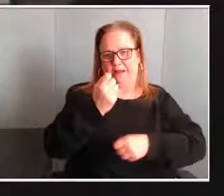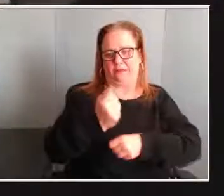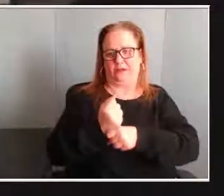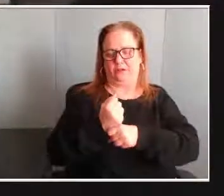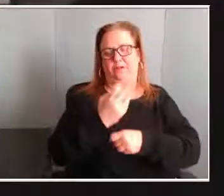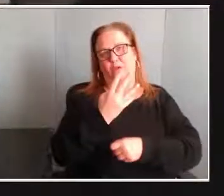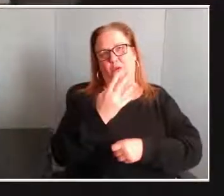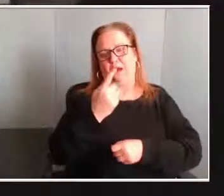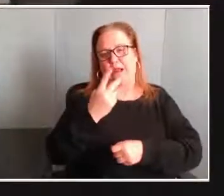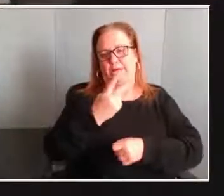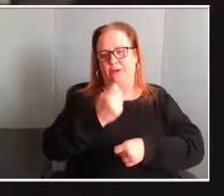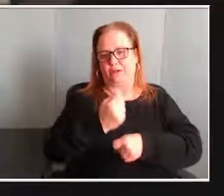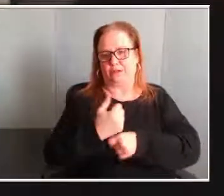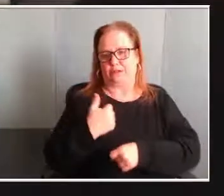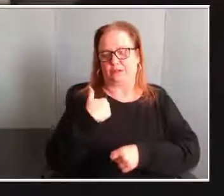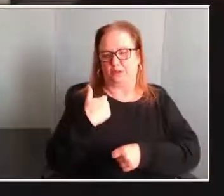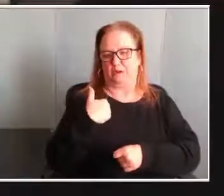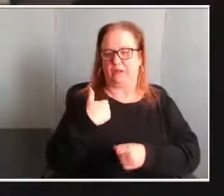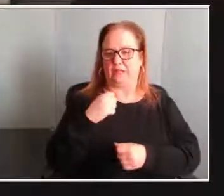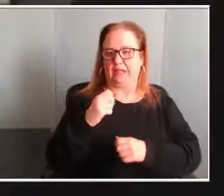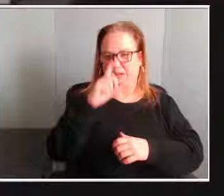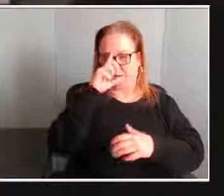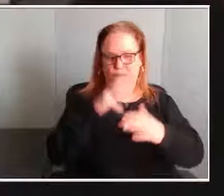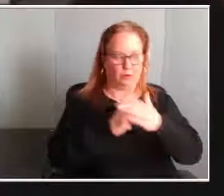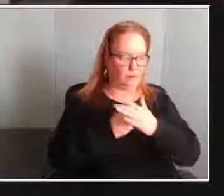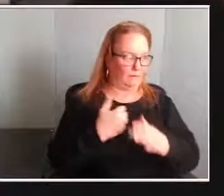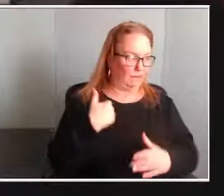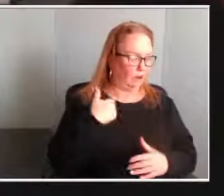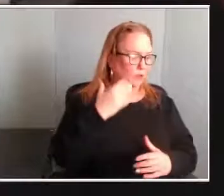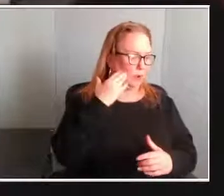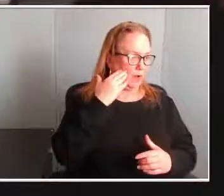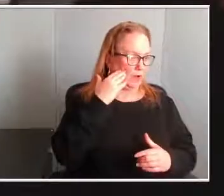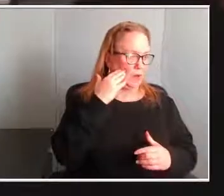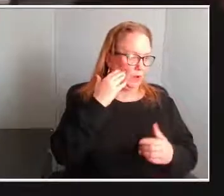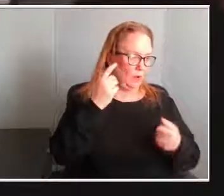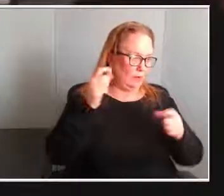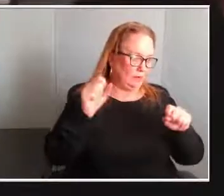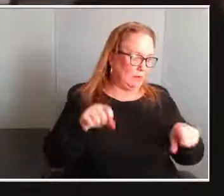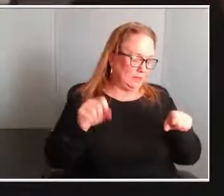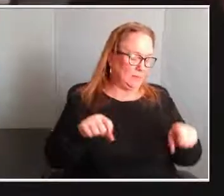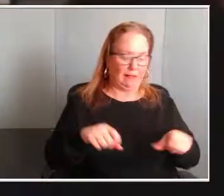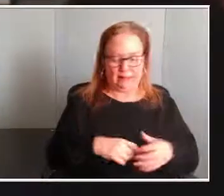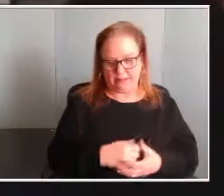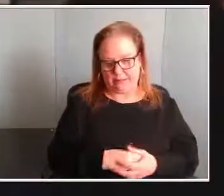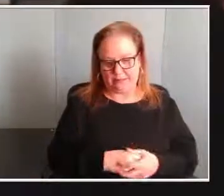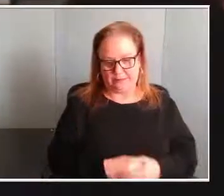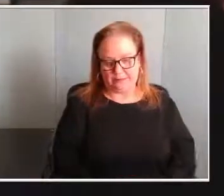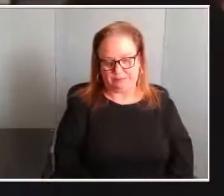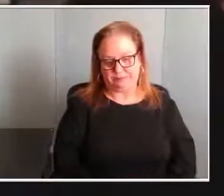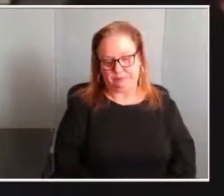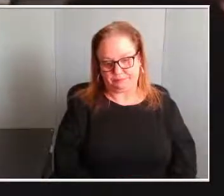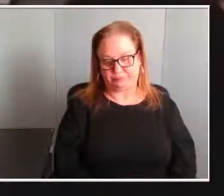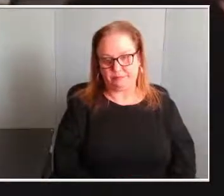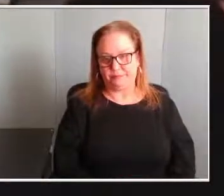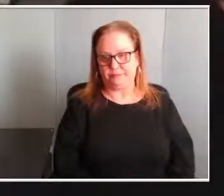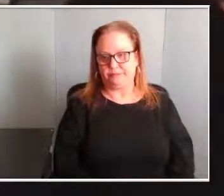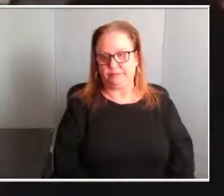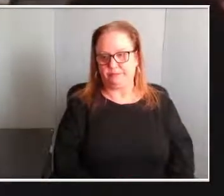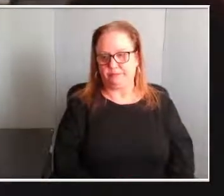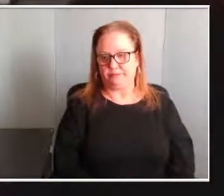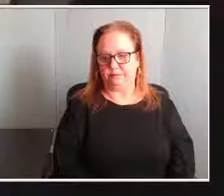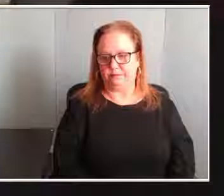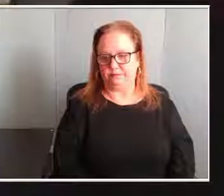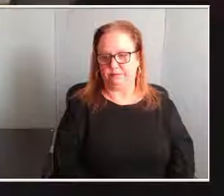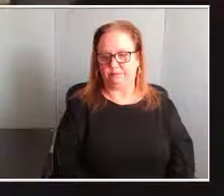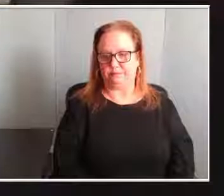about 4.5 years since his previous stroke. So I knew there was that possibility. So I couldn't really think